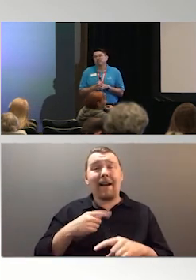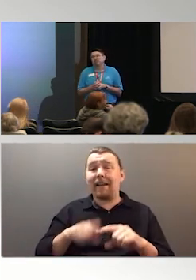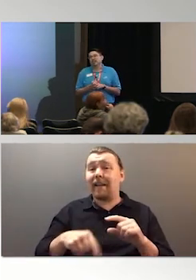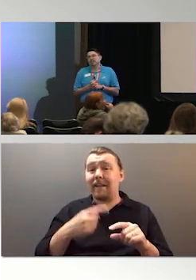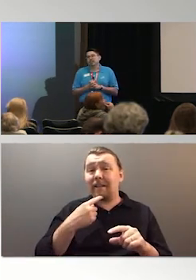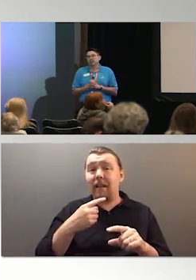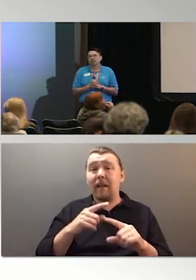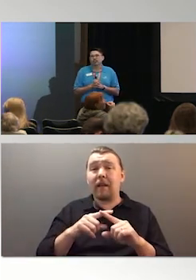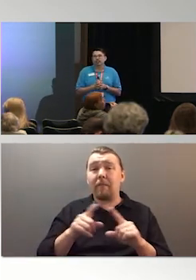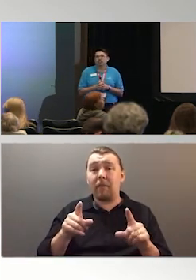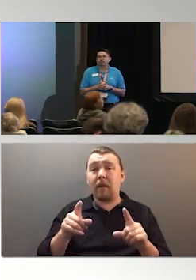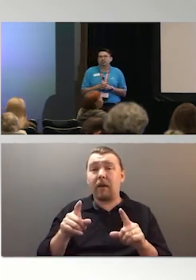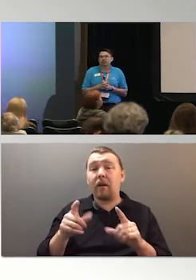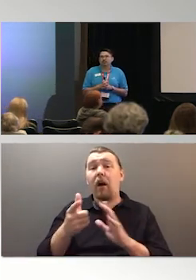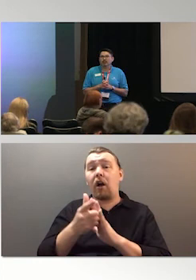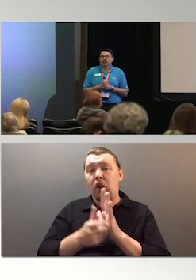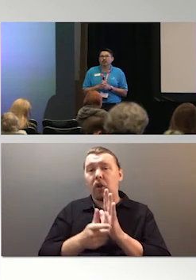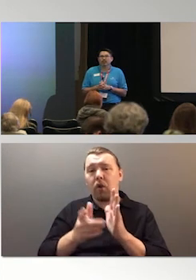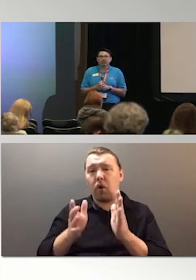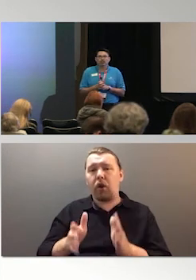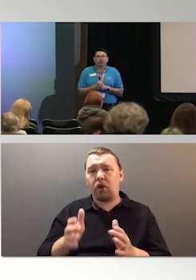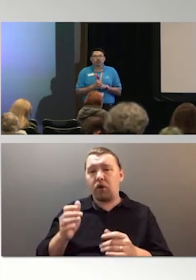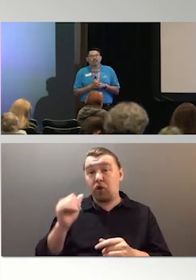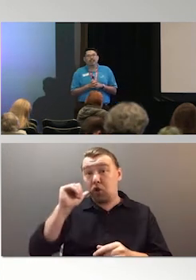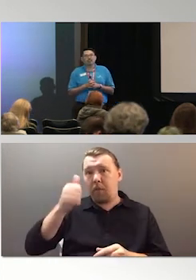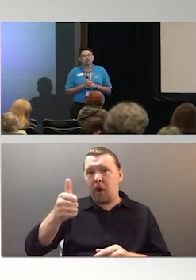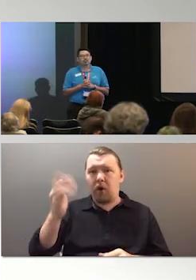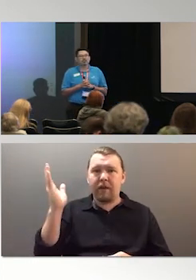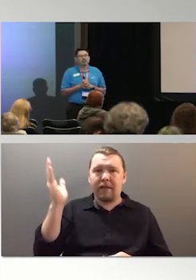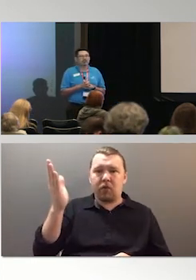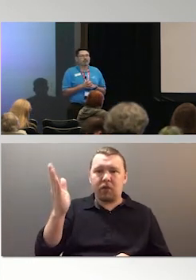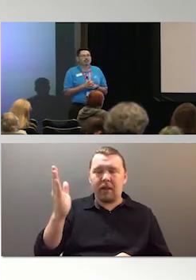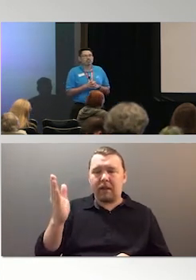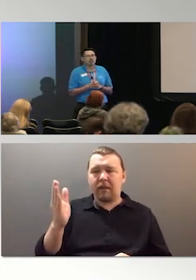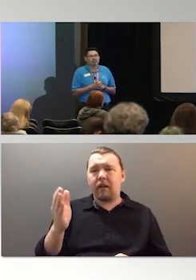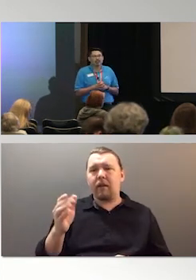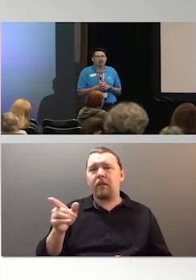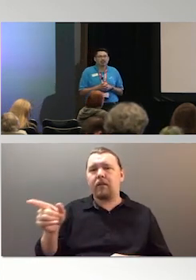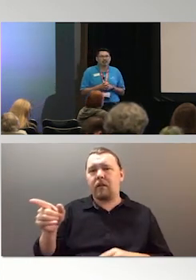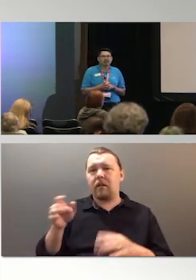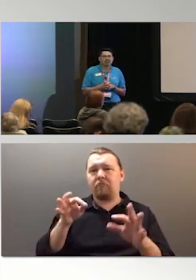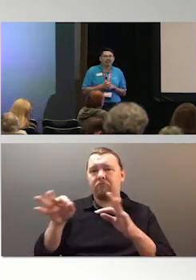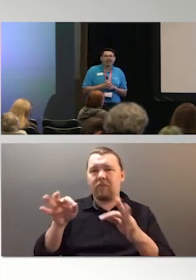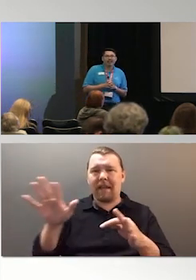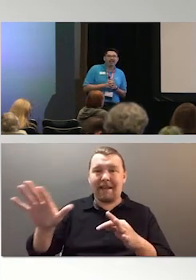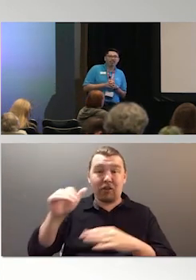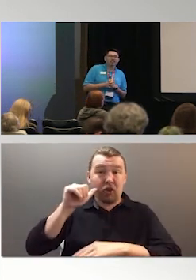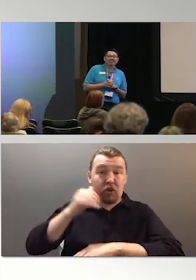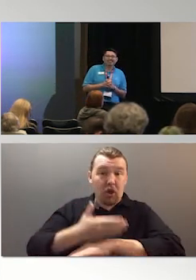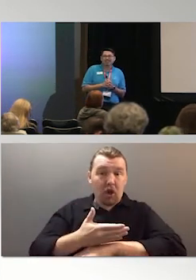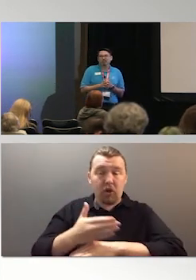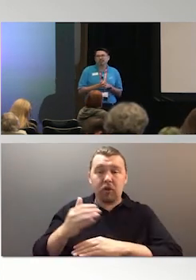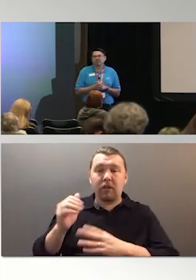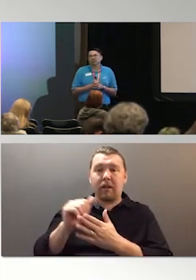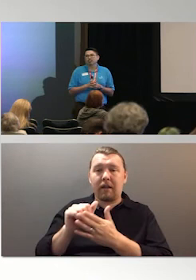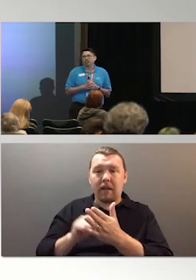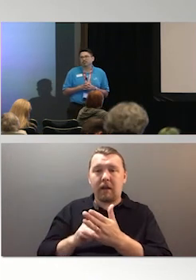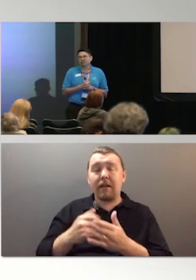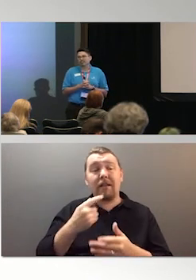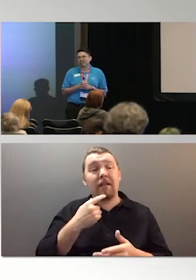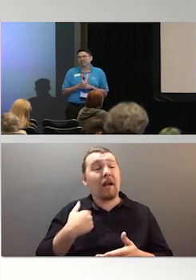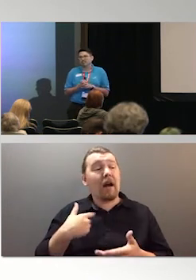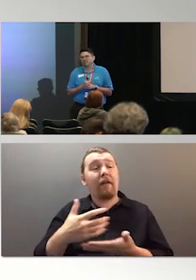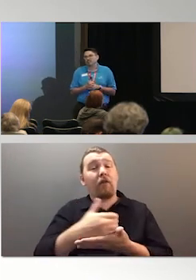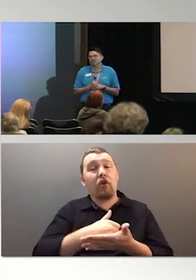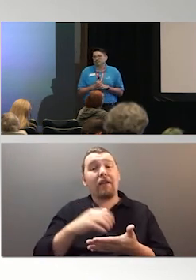this, but an attorney that will present tomorrow, we had him on speaking about his daughter's ABLE account. He's like, I've earned 60% returns